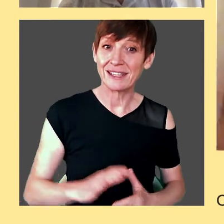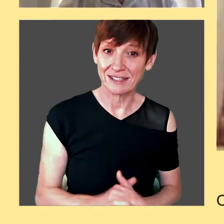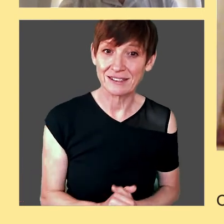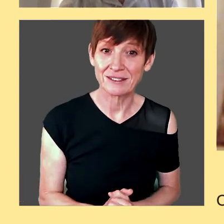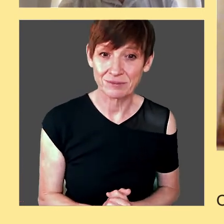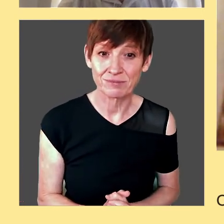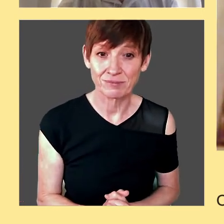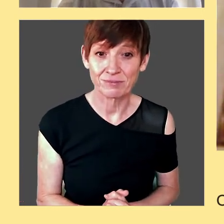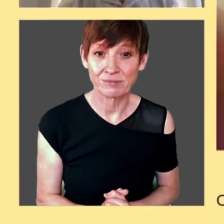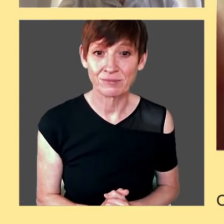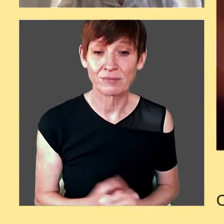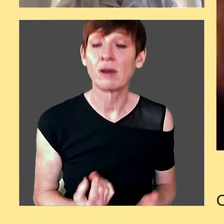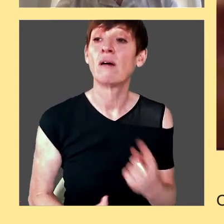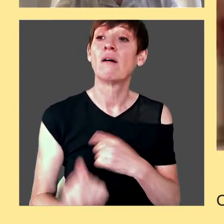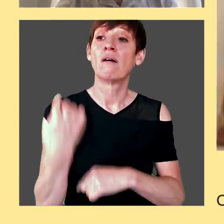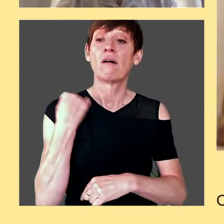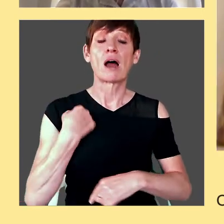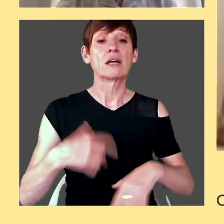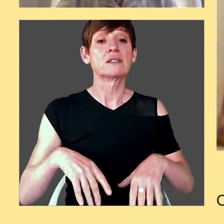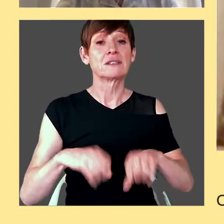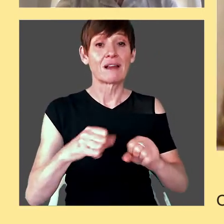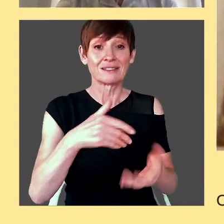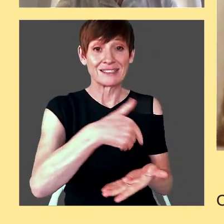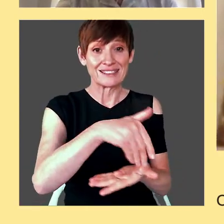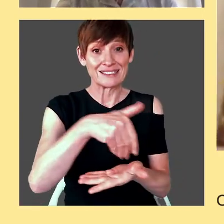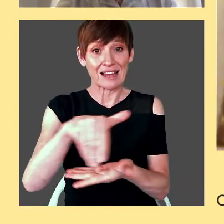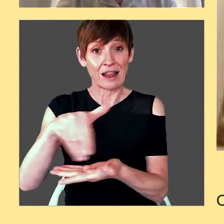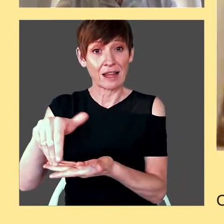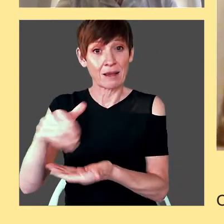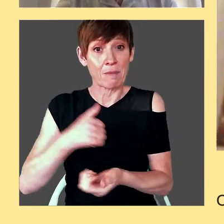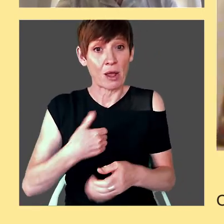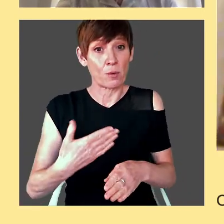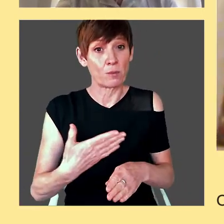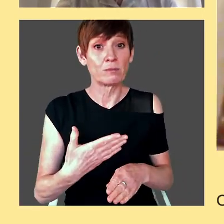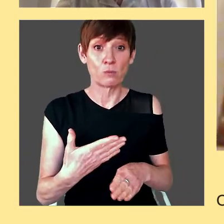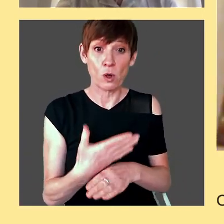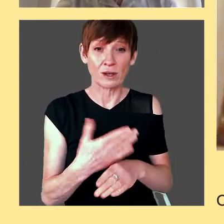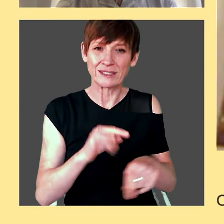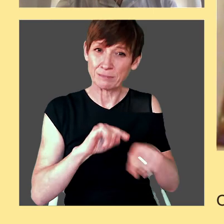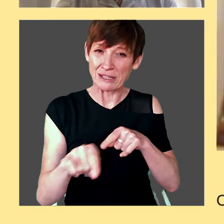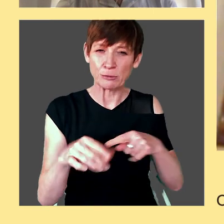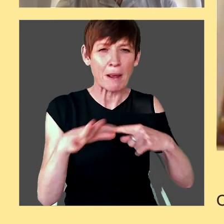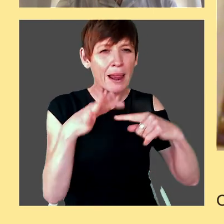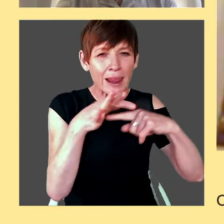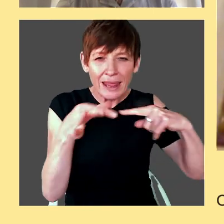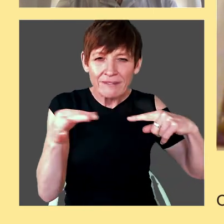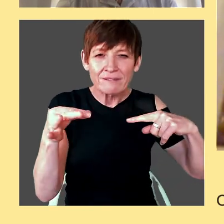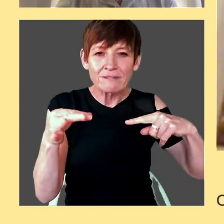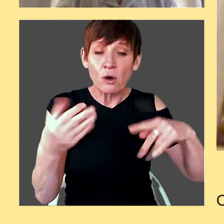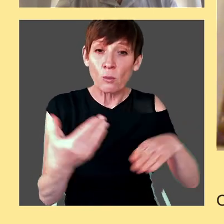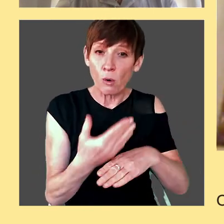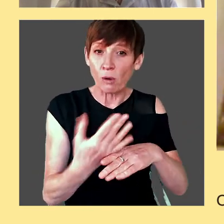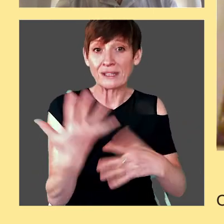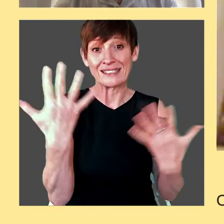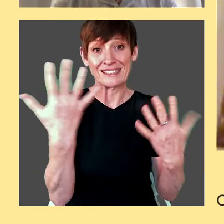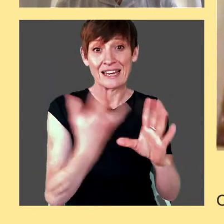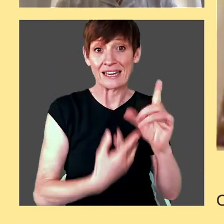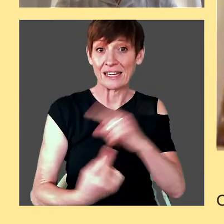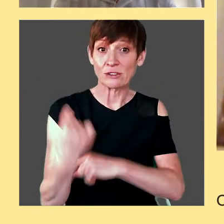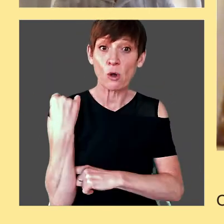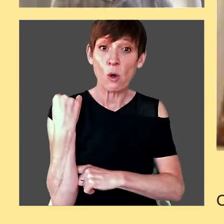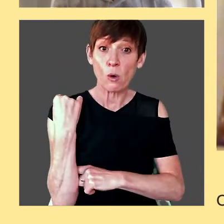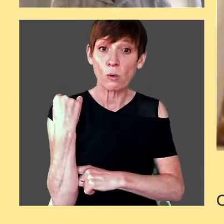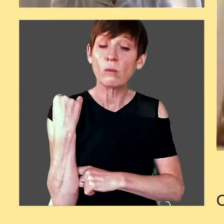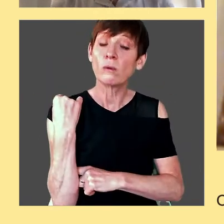When I start selling my work, especially my leaf work, 10 years ago, so most of the time I